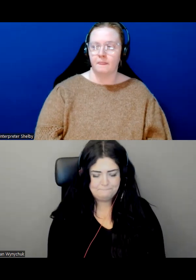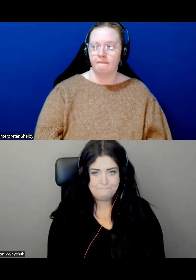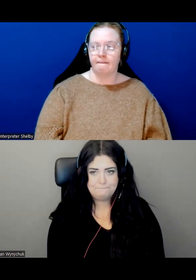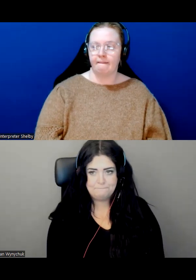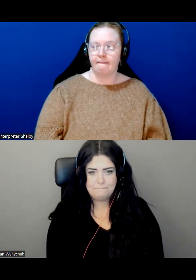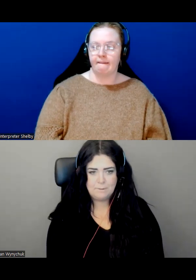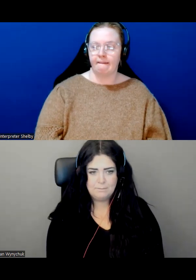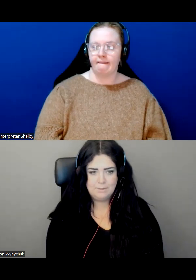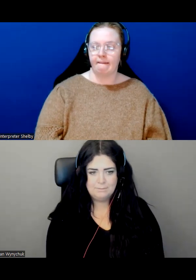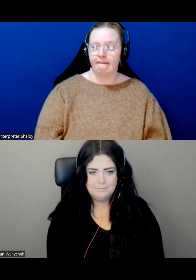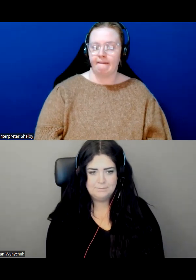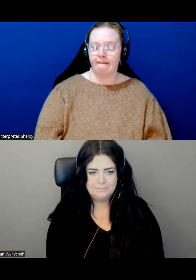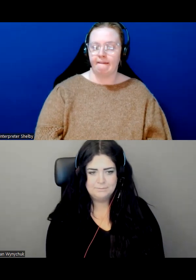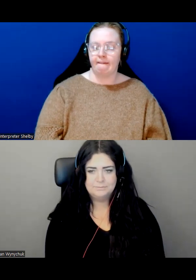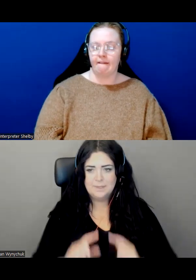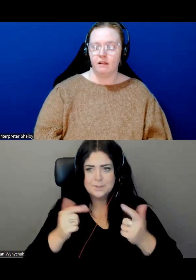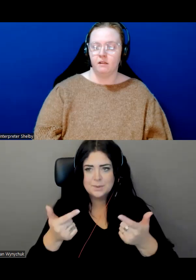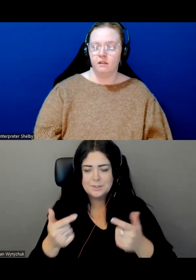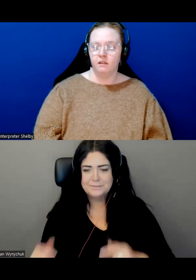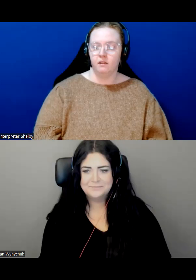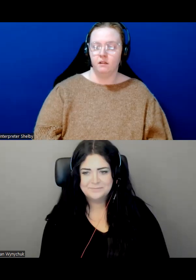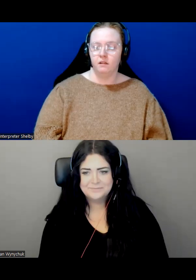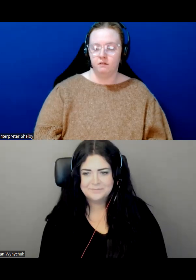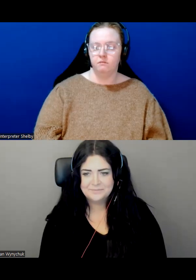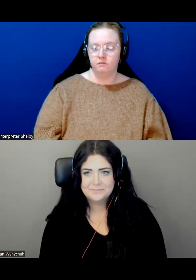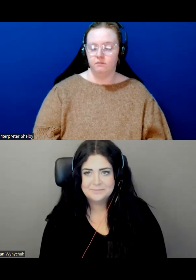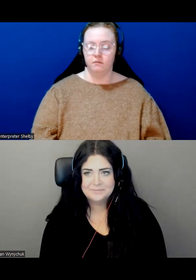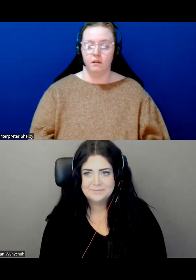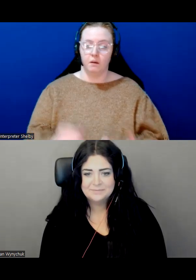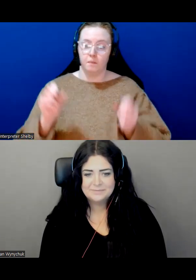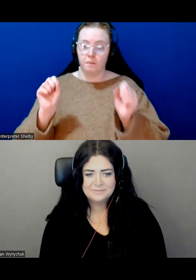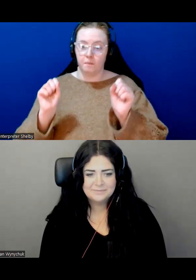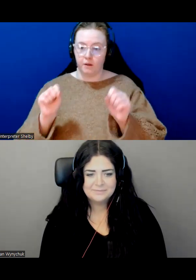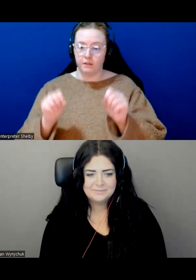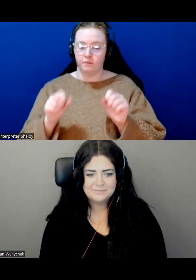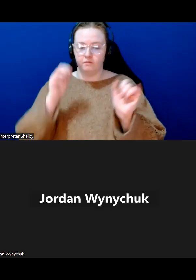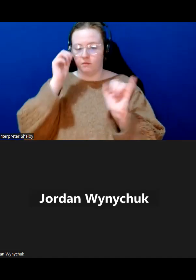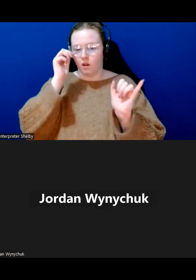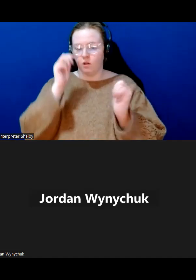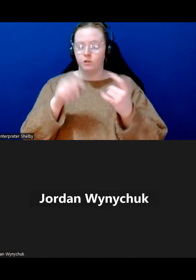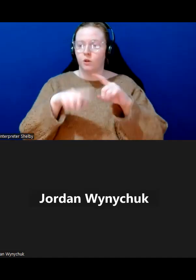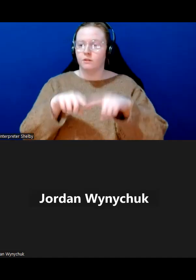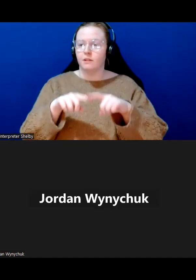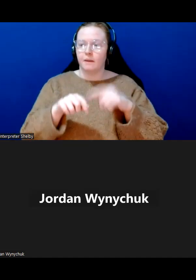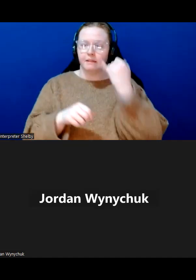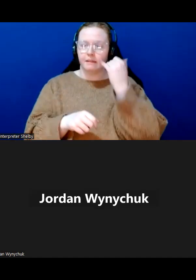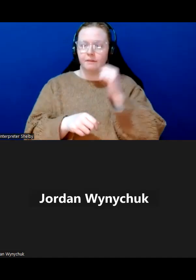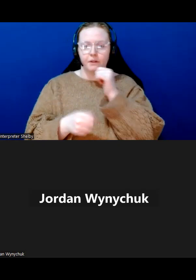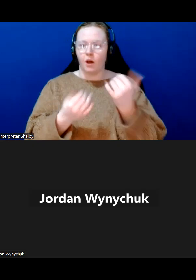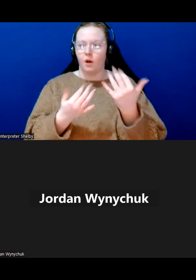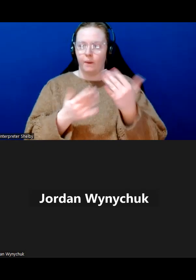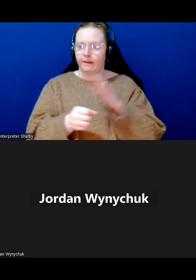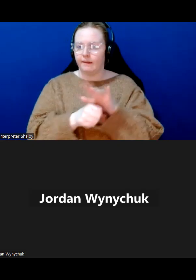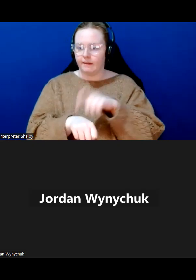It could very well be too much. It could be also that you're not waiting long enough. So when a good indication that your potatoes are